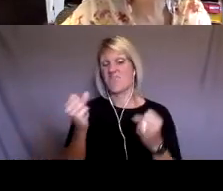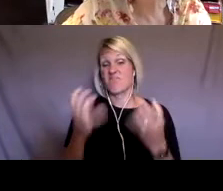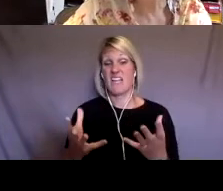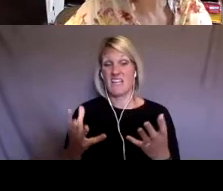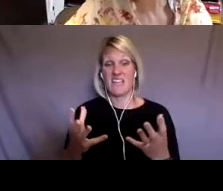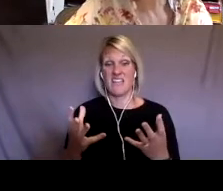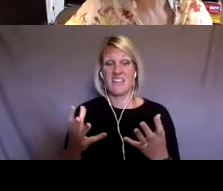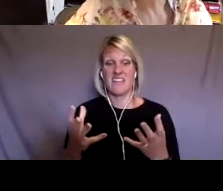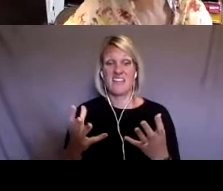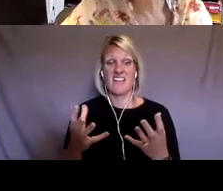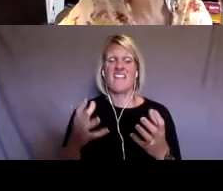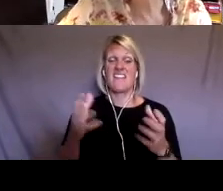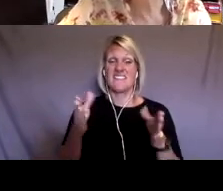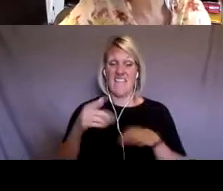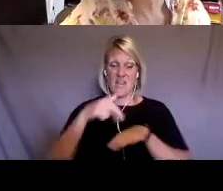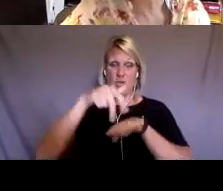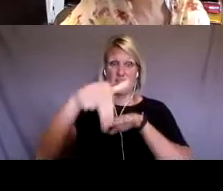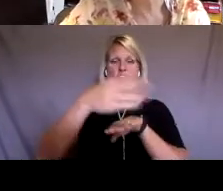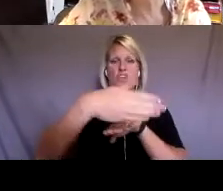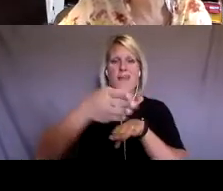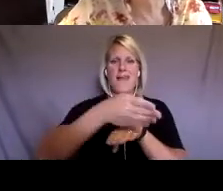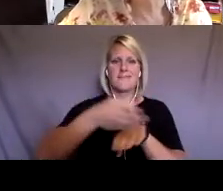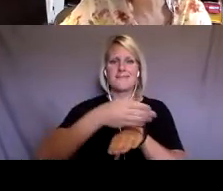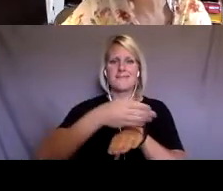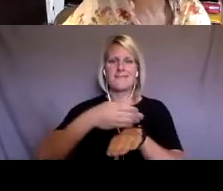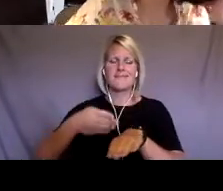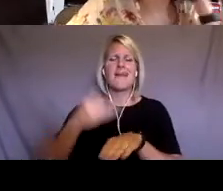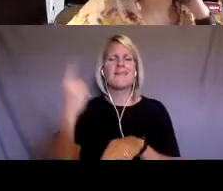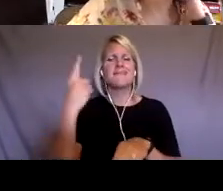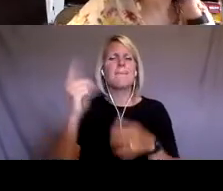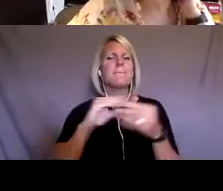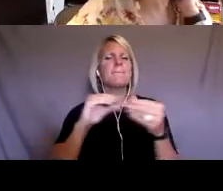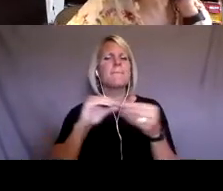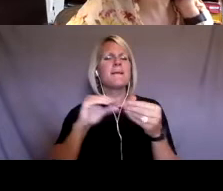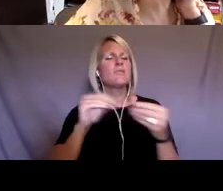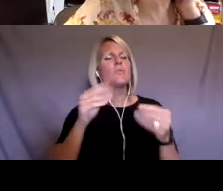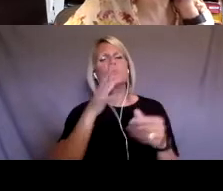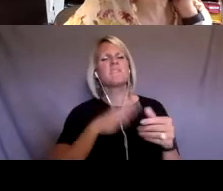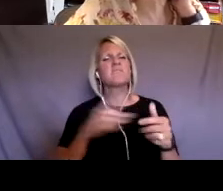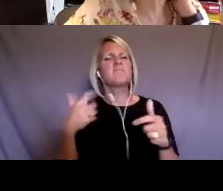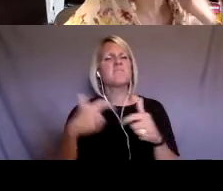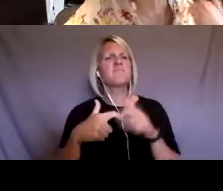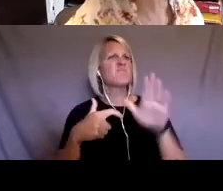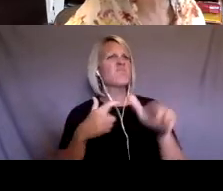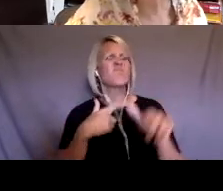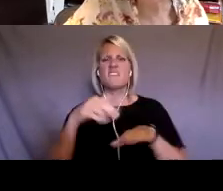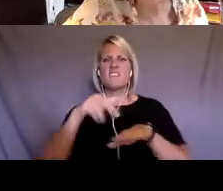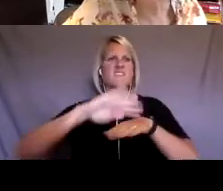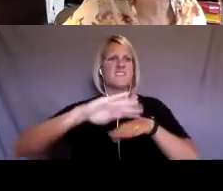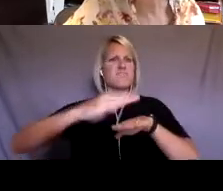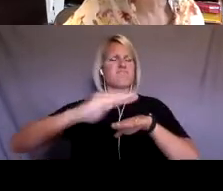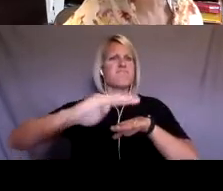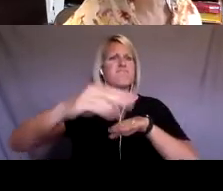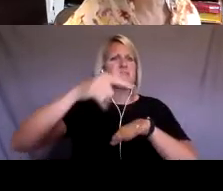cracked. The sidewalks are deteriorated, said a Latina woman. They're very uneven. The cracks make it